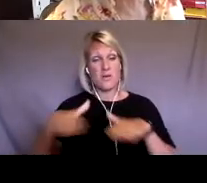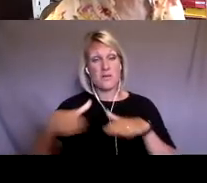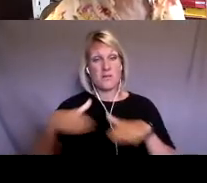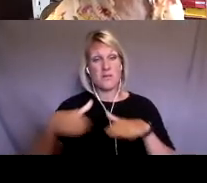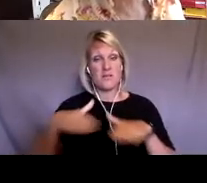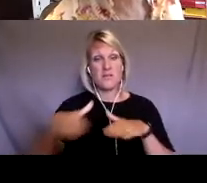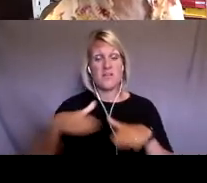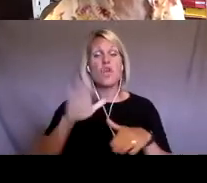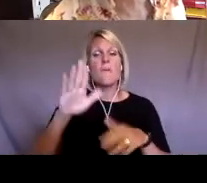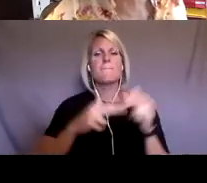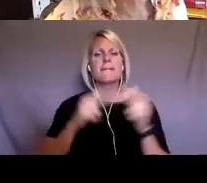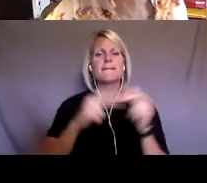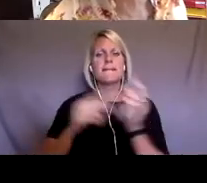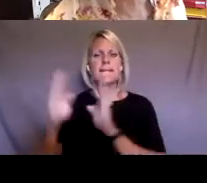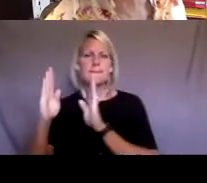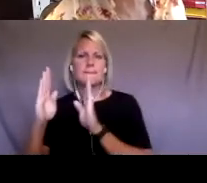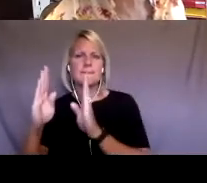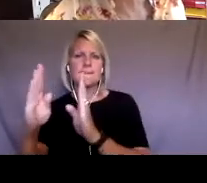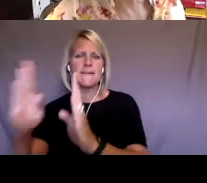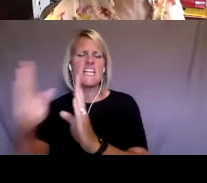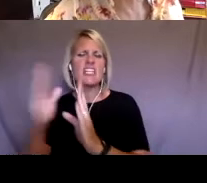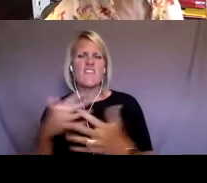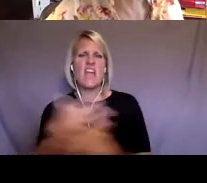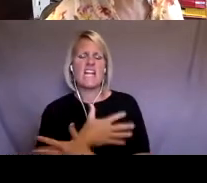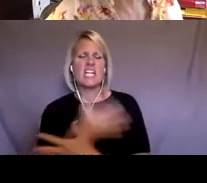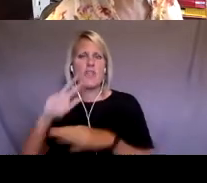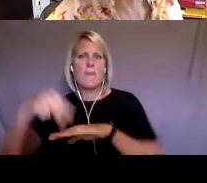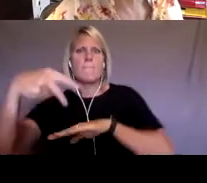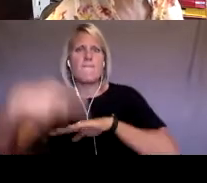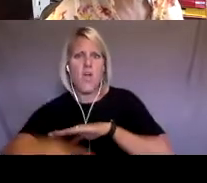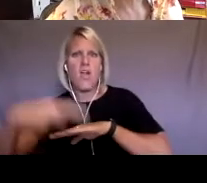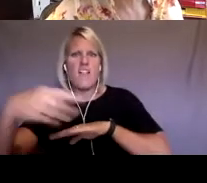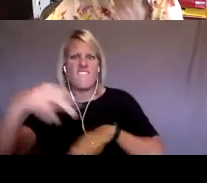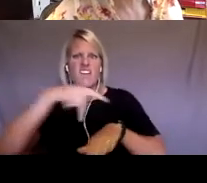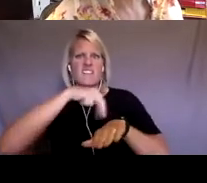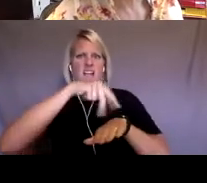because she's afraid she's going to trip and fall in the sidewalks.